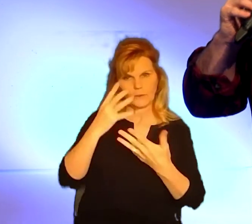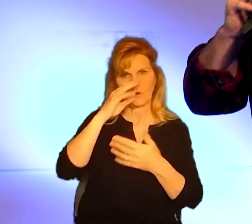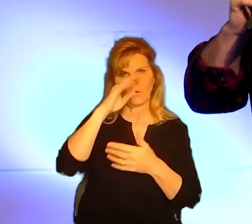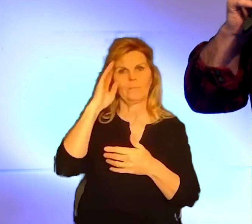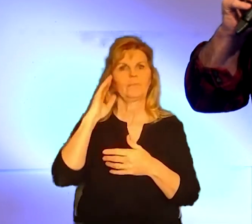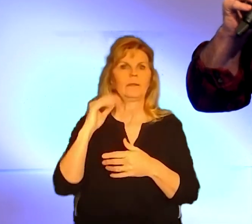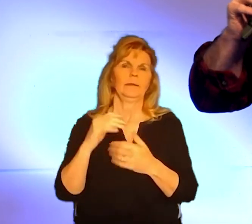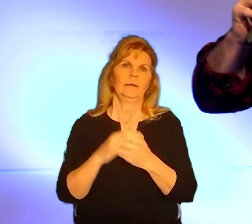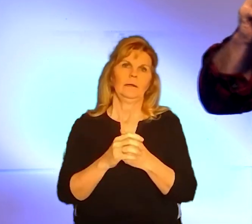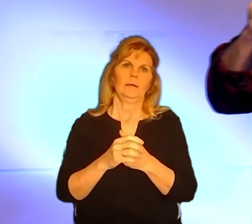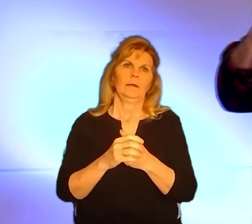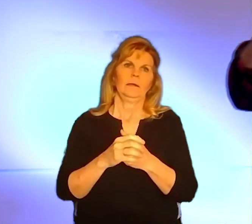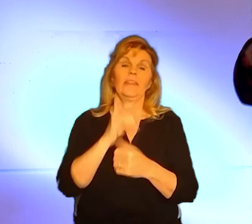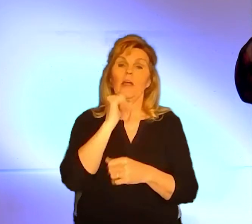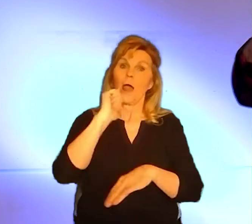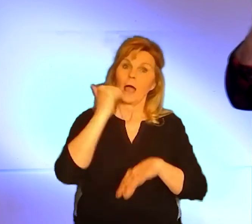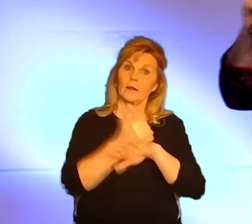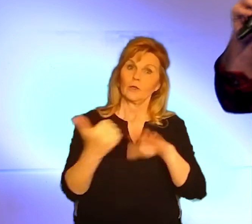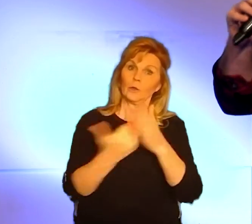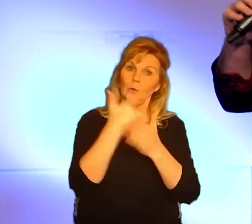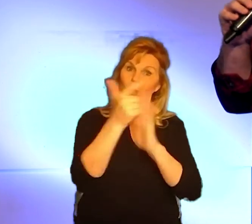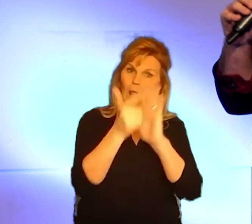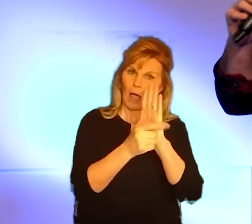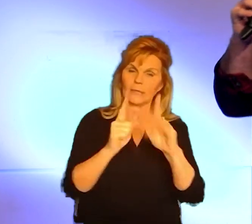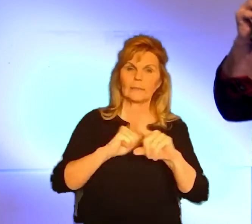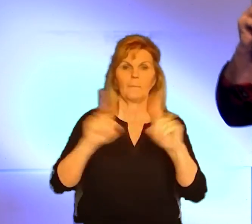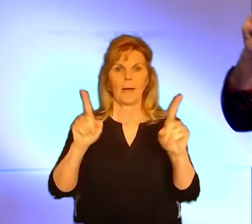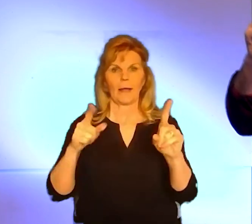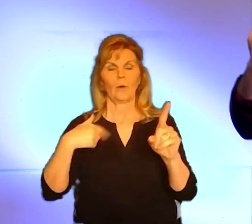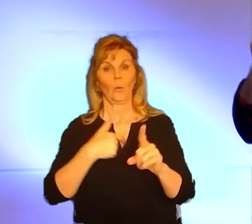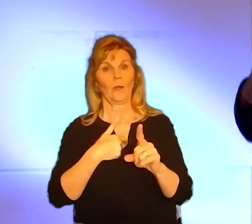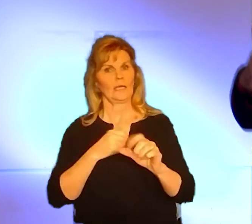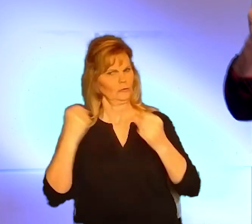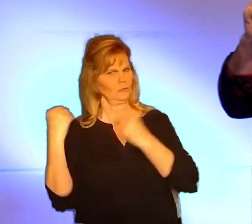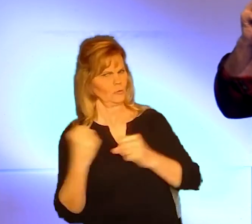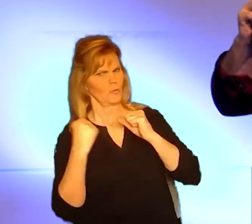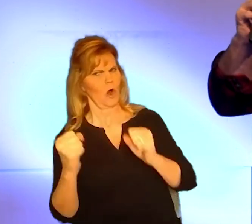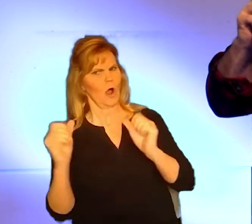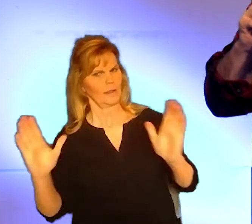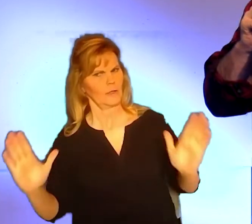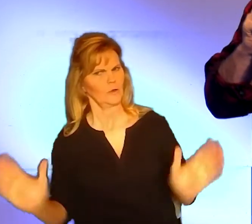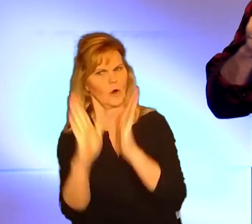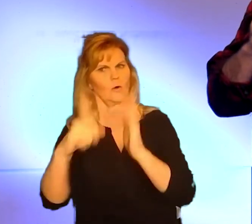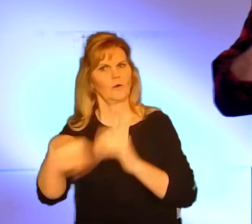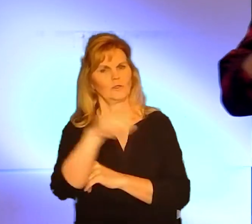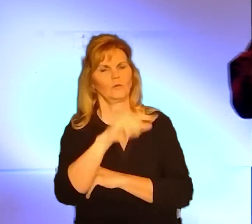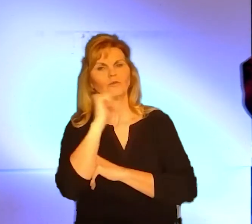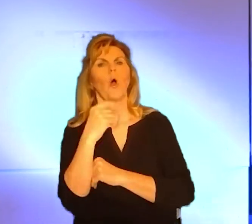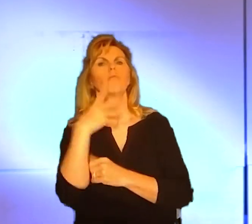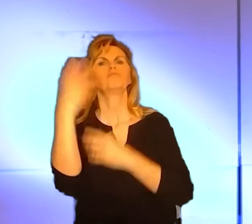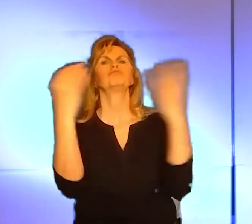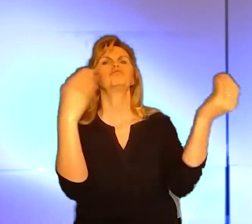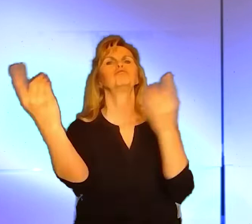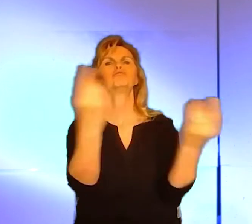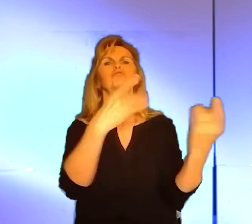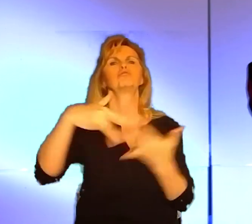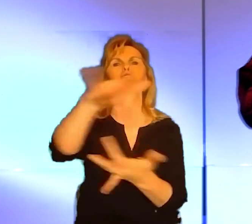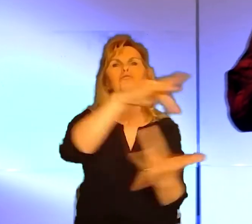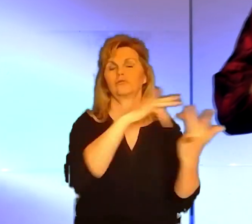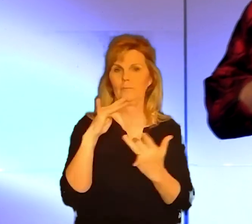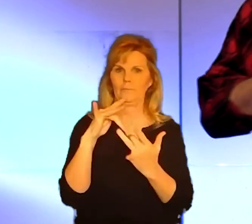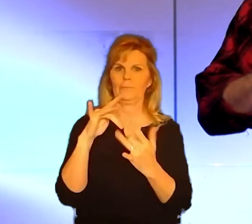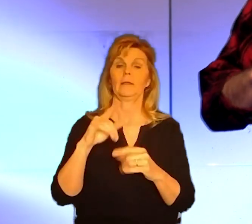these are not mandated laws, but these are, we highly recommend it. And so I want to be compliant. I want to do my